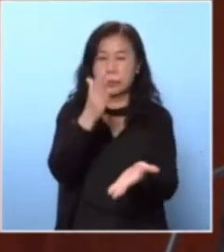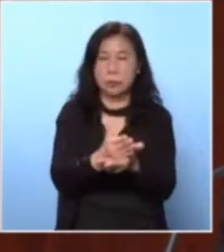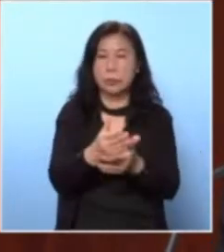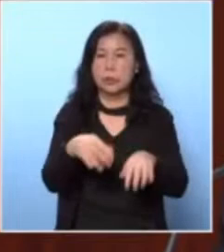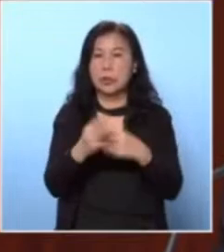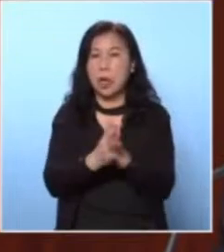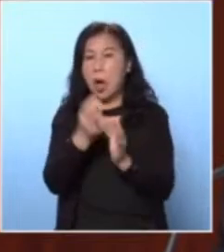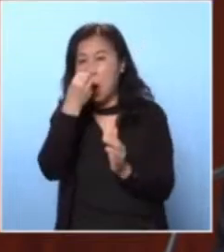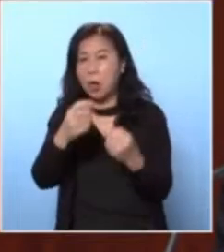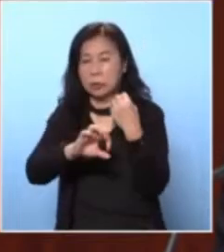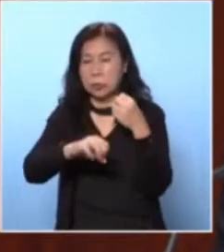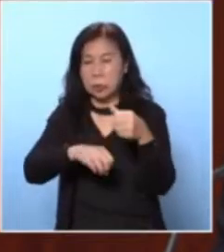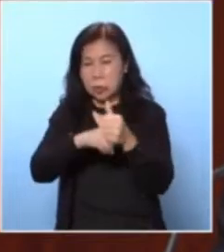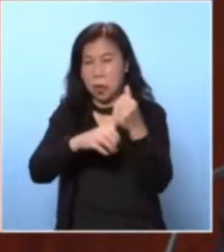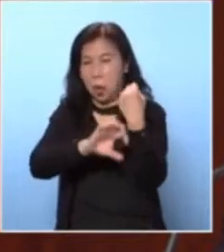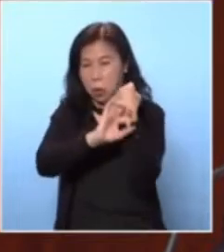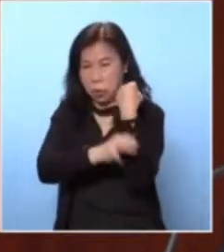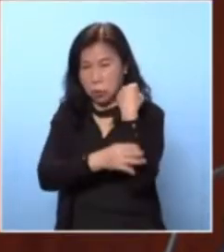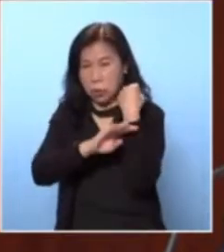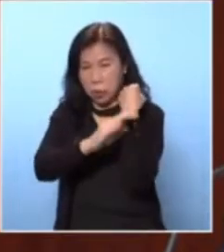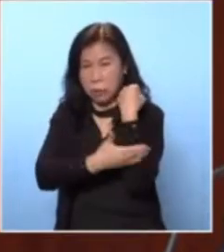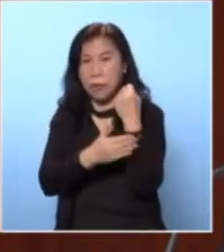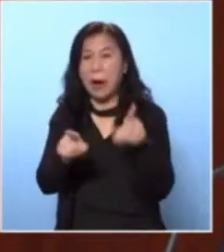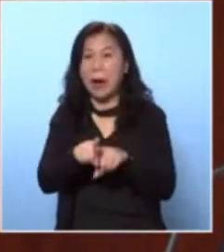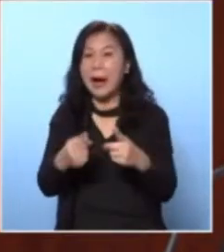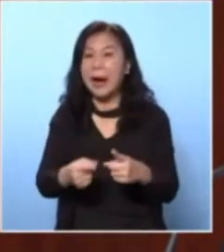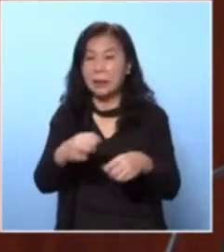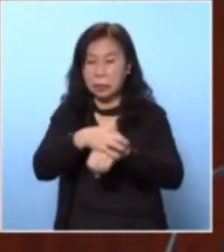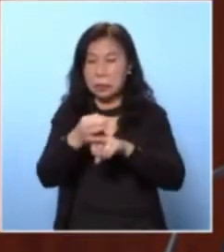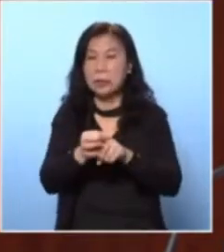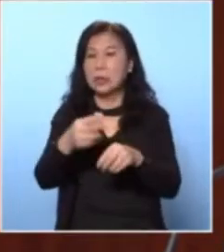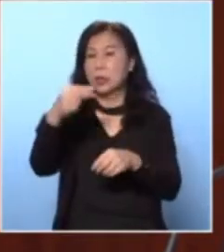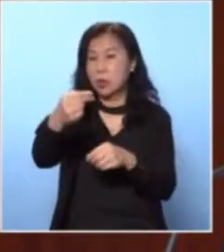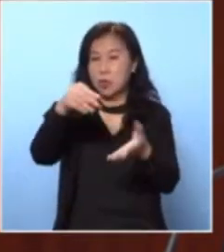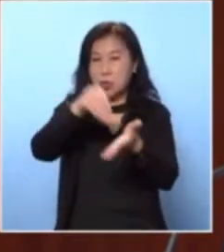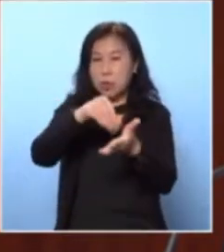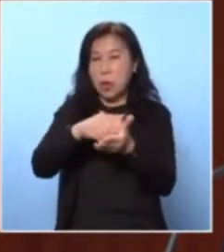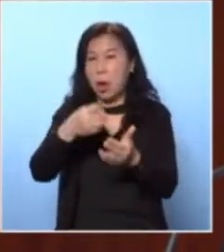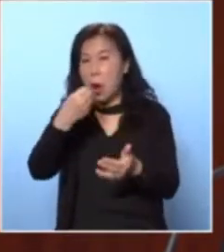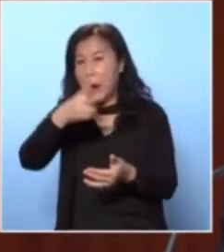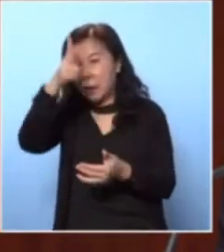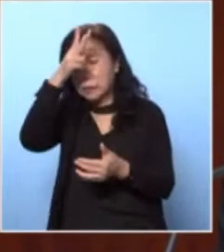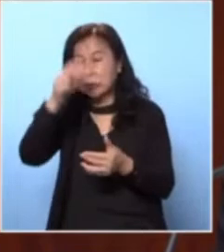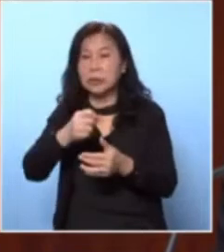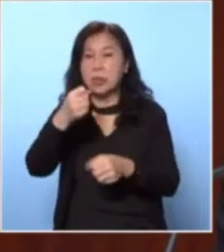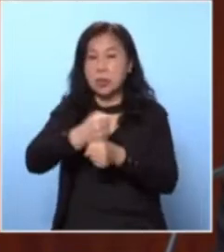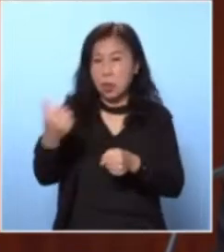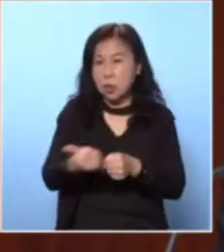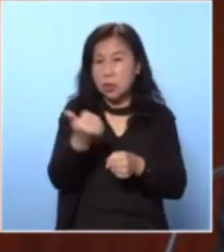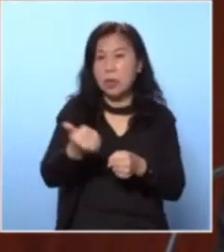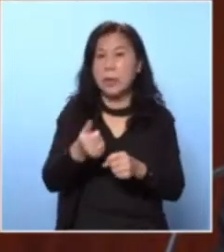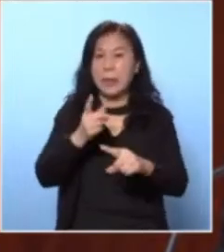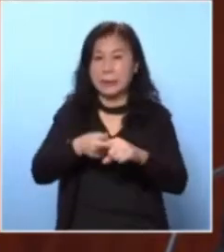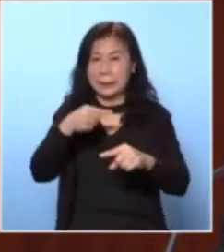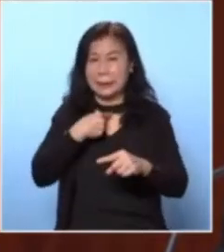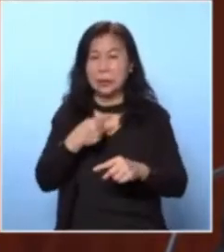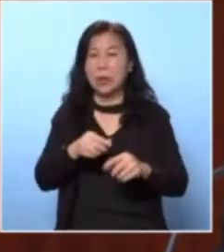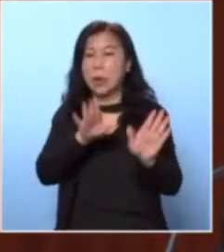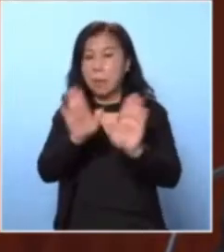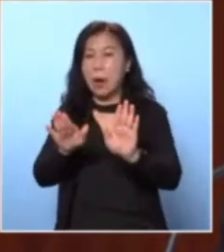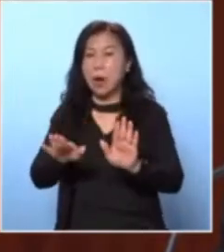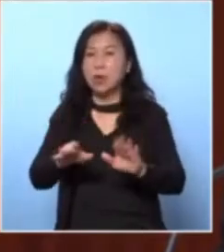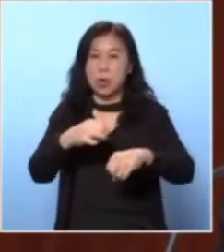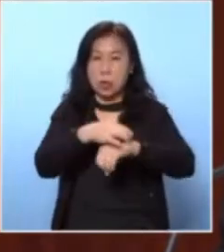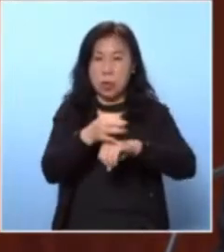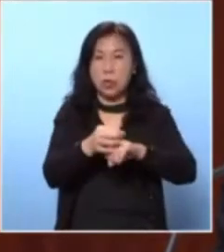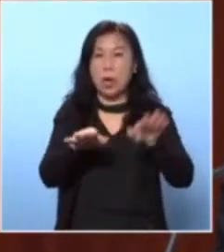that endanger national security. Article 7 of the National Security Law stipulates that the Hong Kong SAR government shall complete